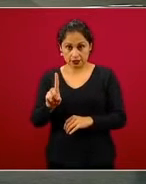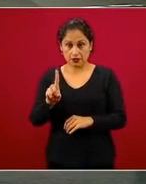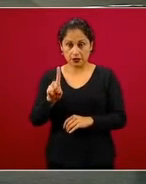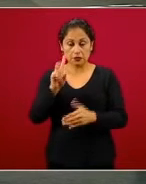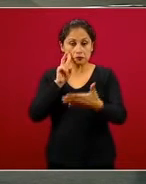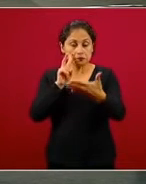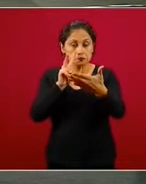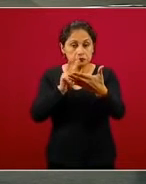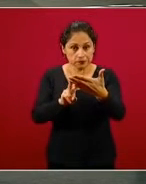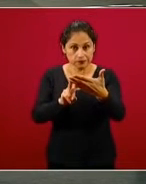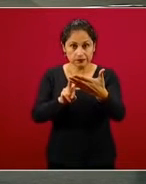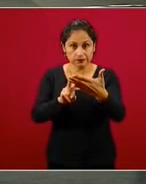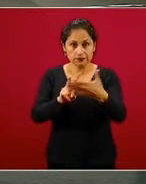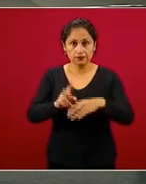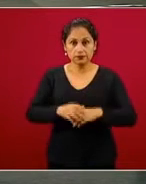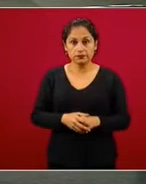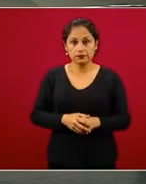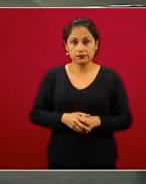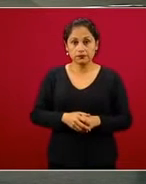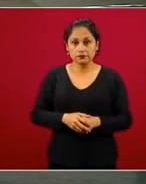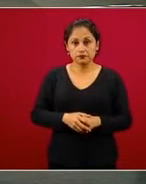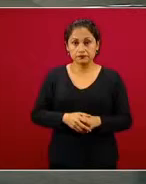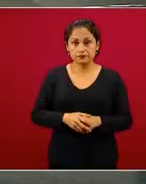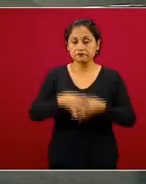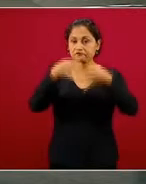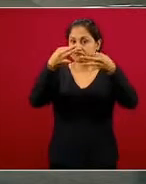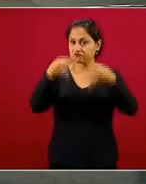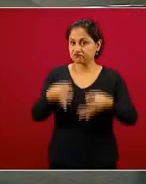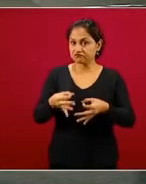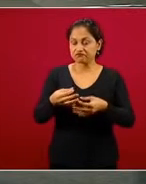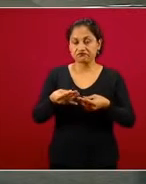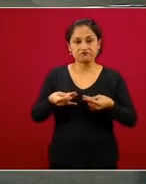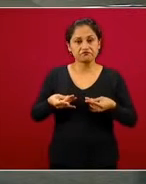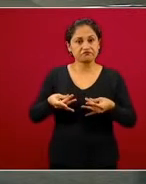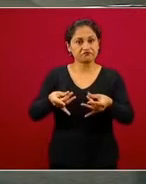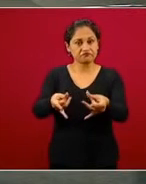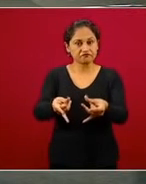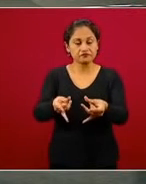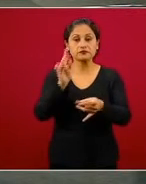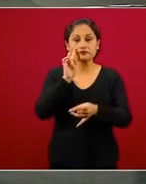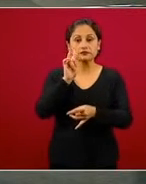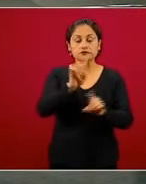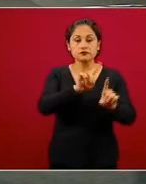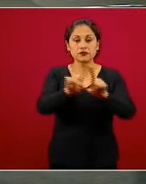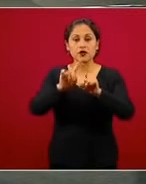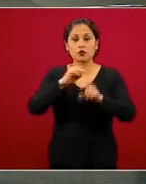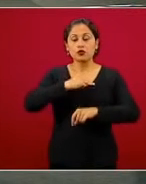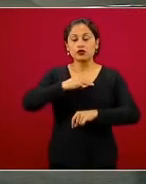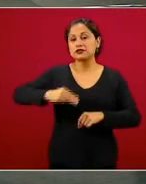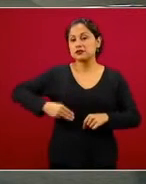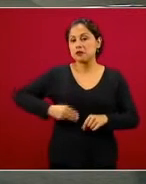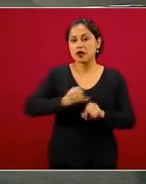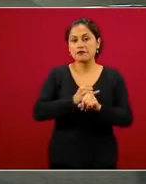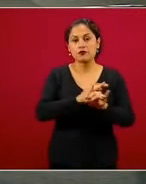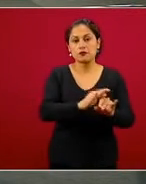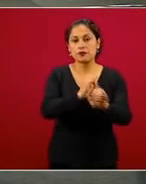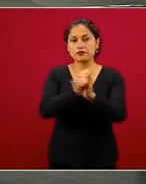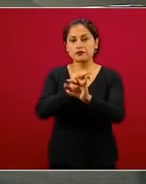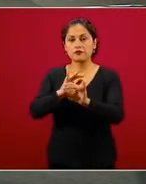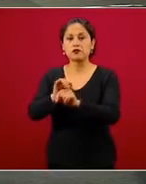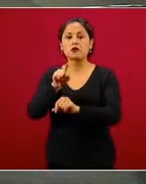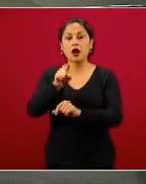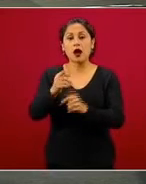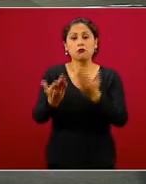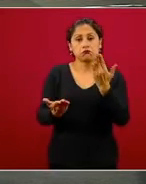can download the file to keep it in your computer, and if you click on the HD map button,